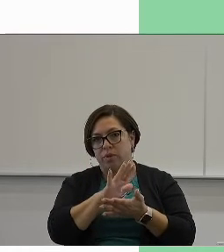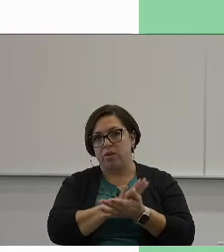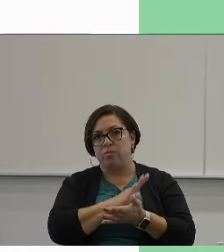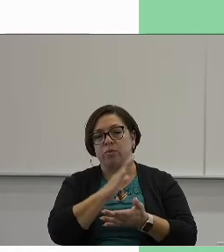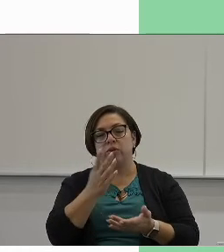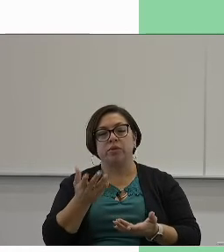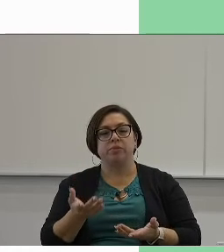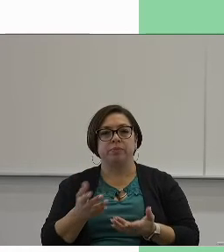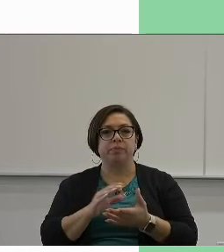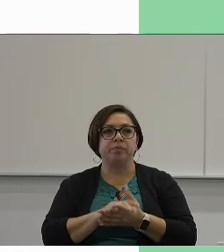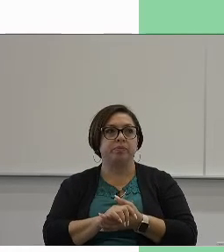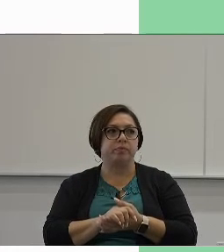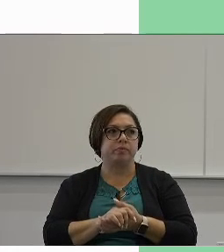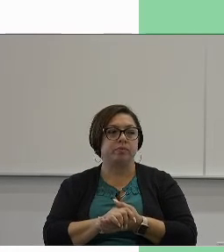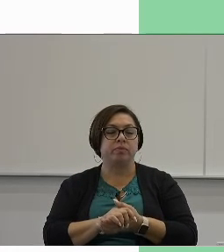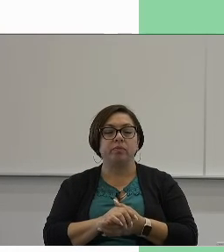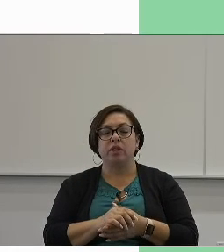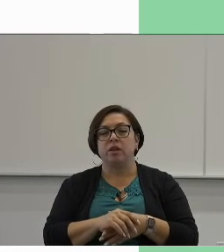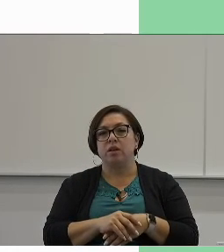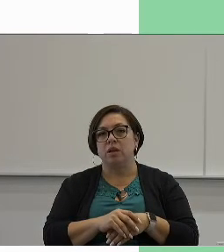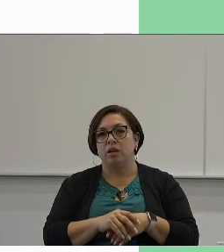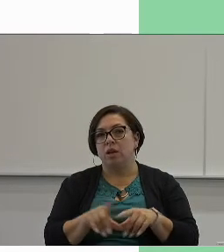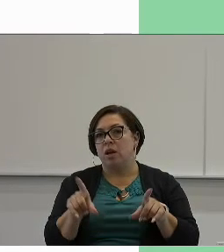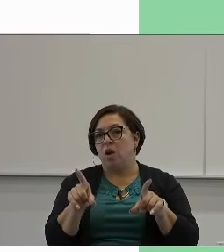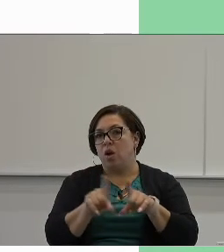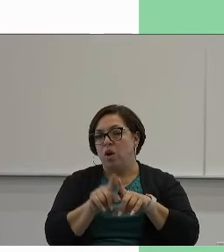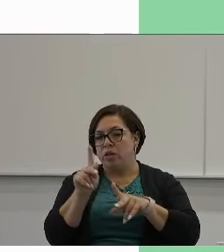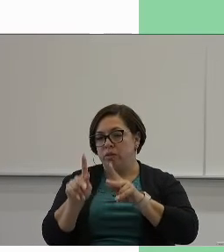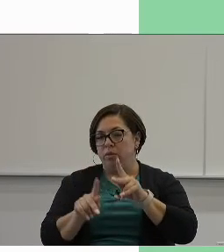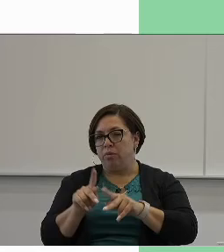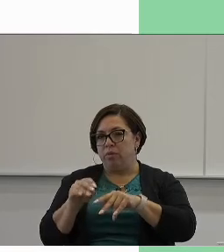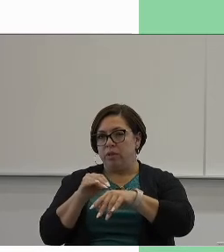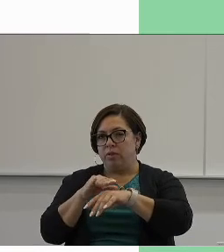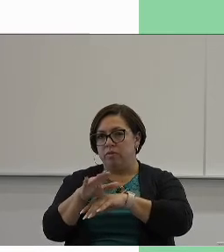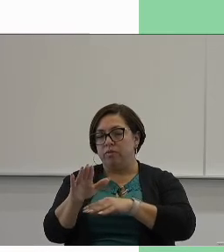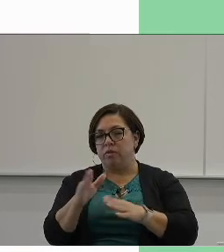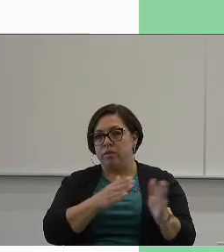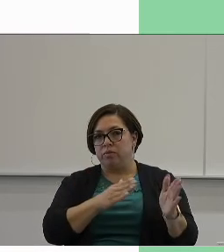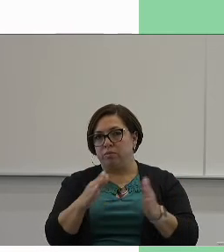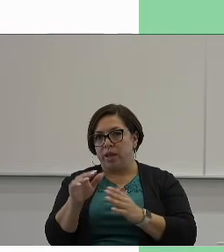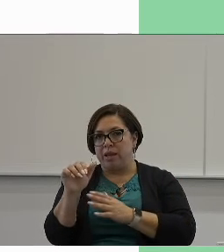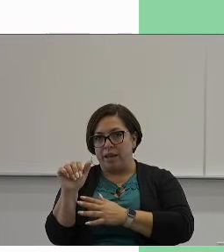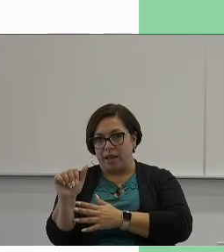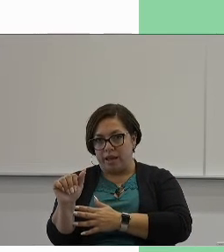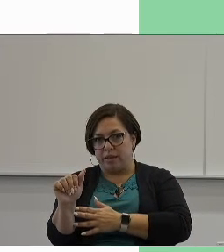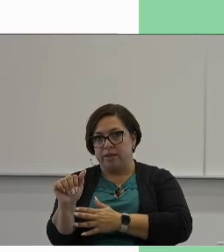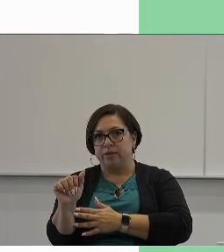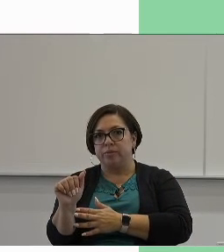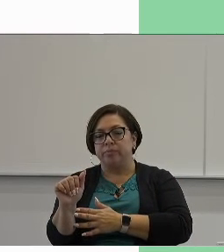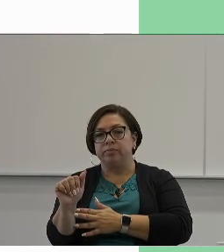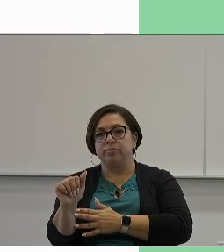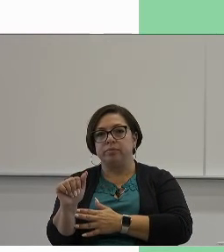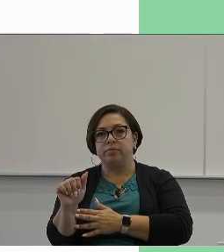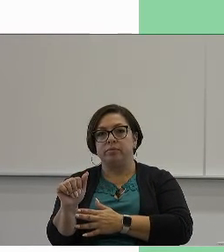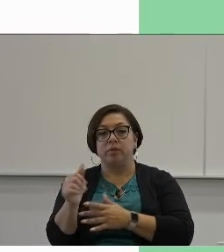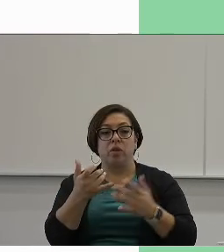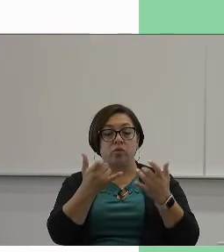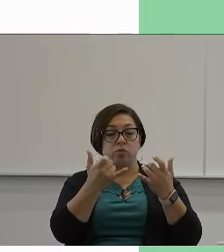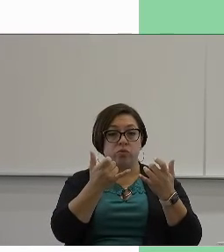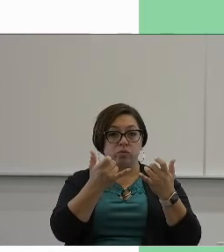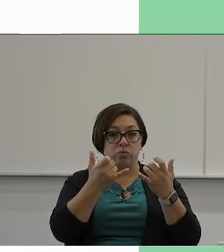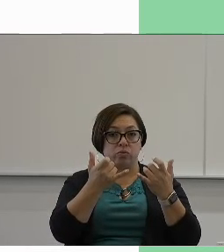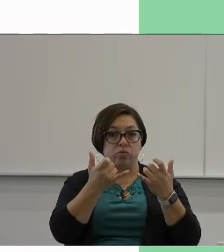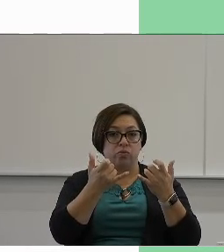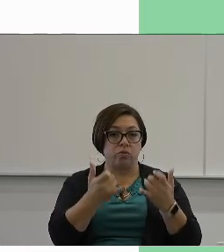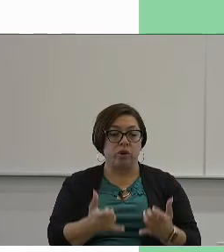And this gives us the breakdown or the population effects of Plan A. And if you'll recall, under the current benchmarks based